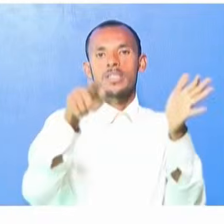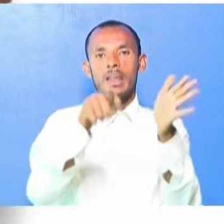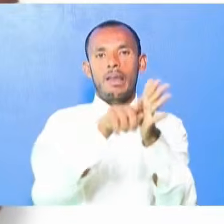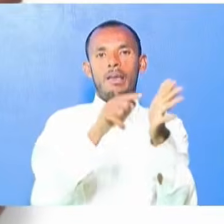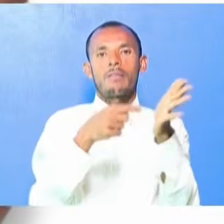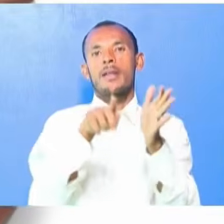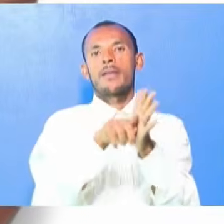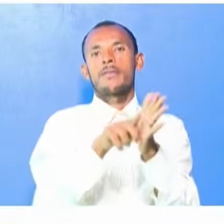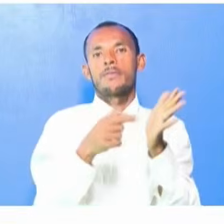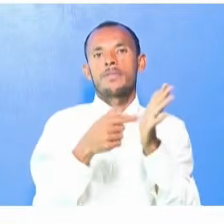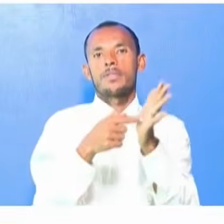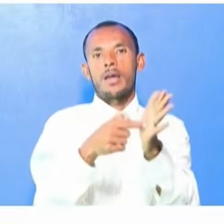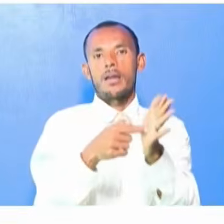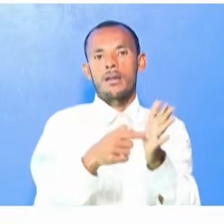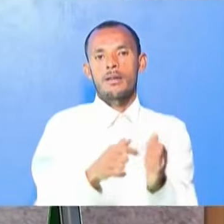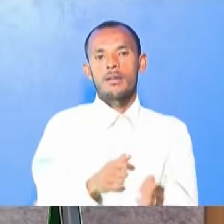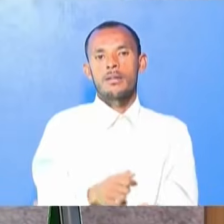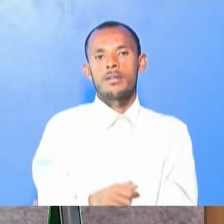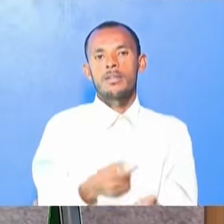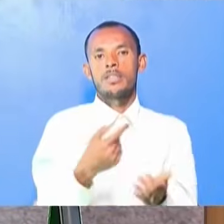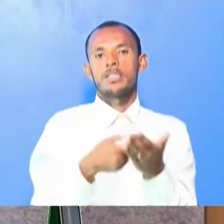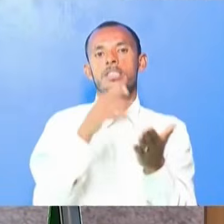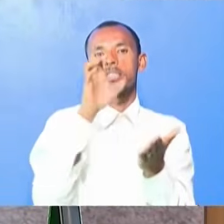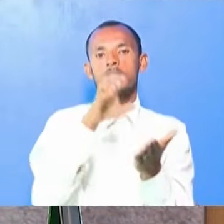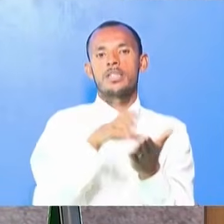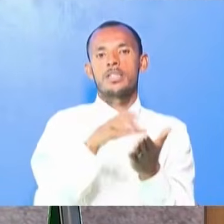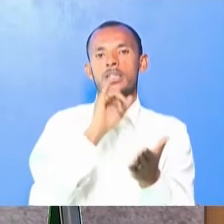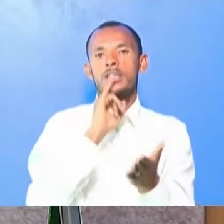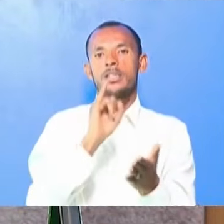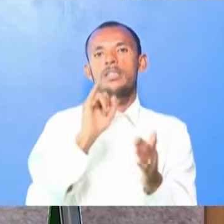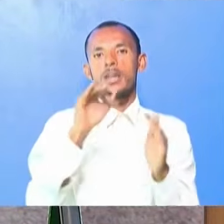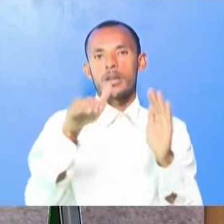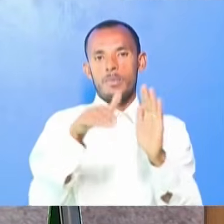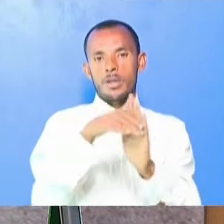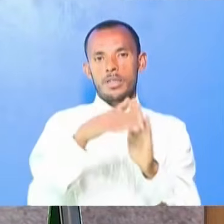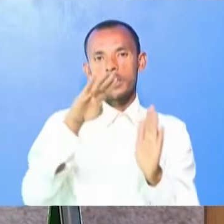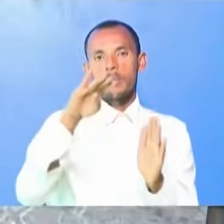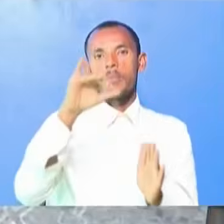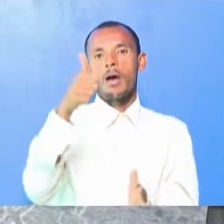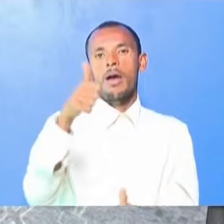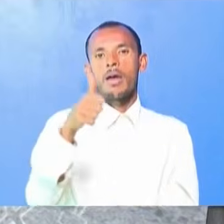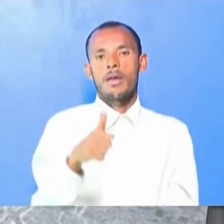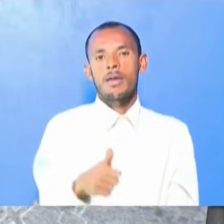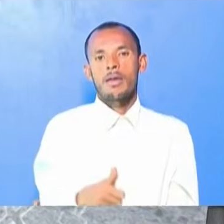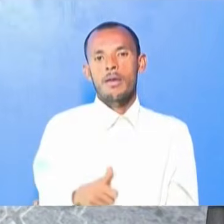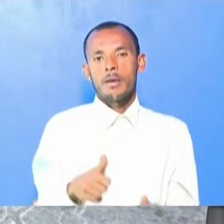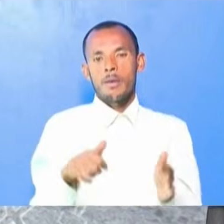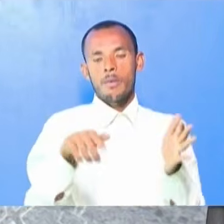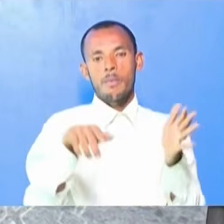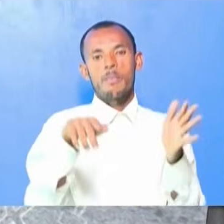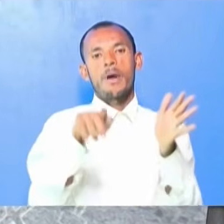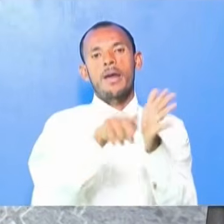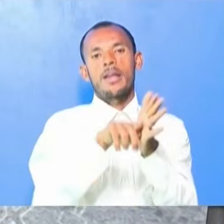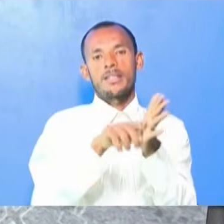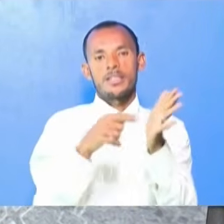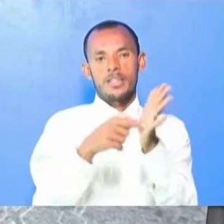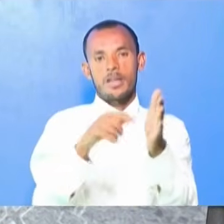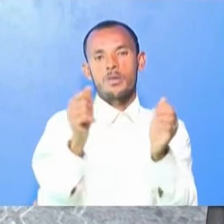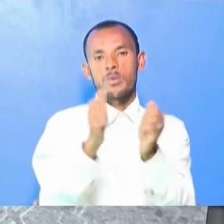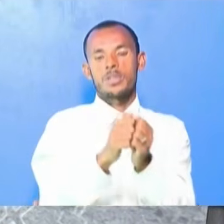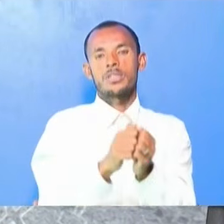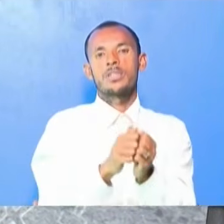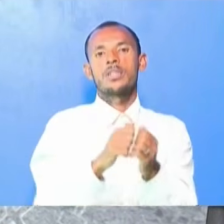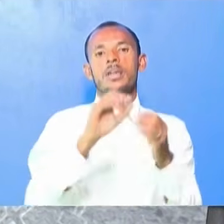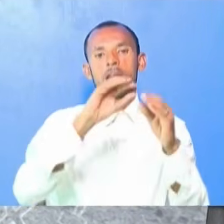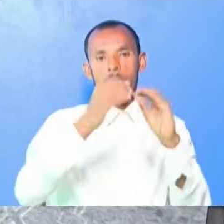sign. The temperature of this CT is represented by minus sign with a number, it's